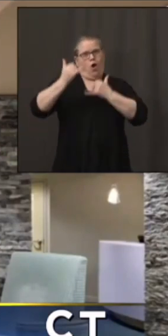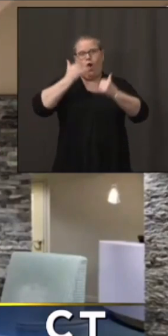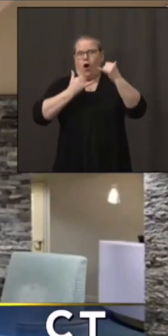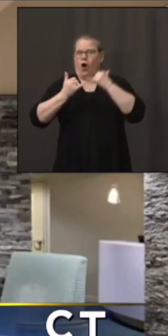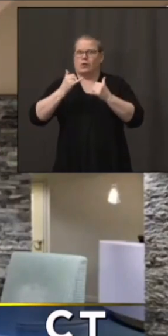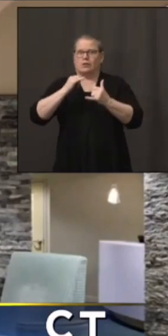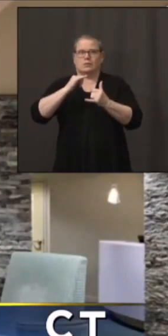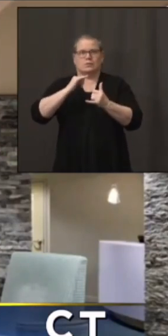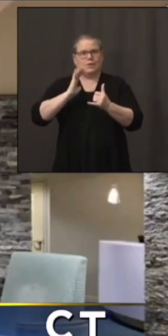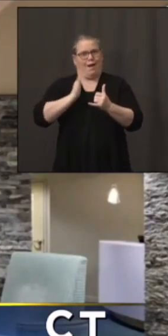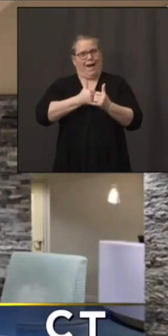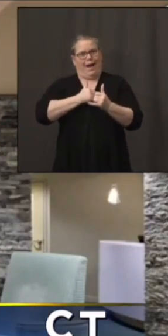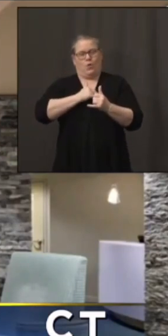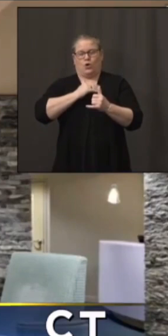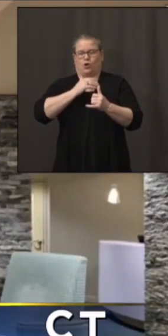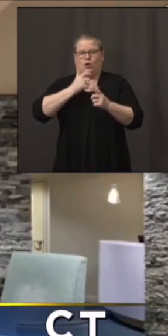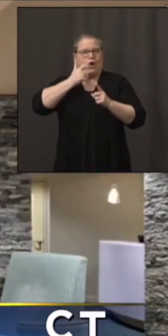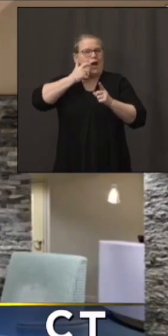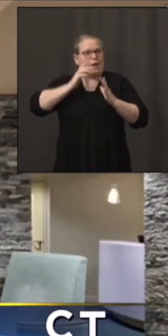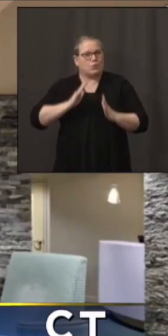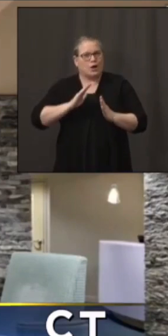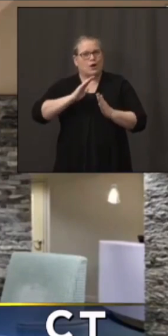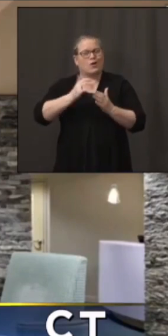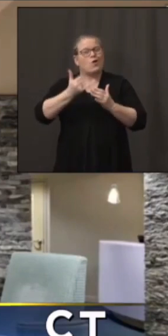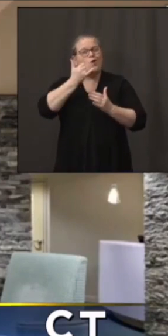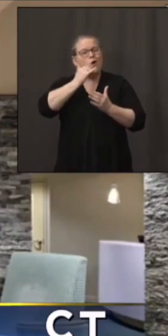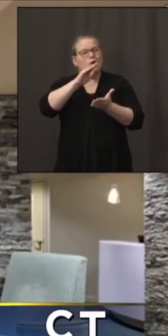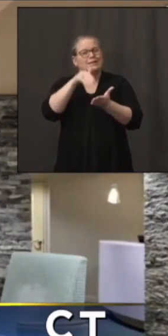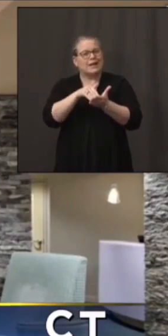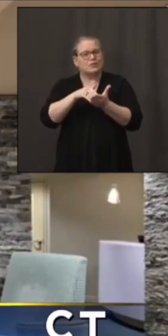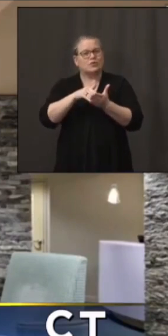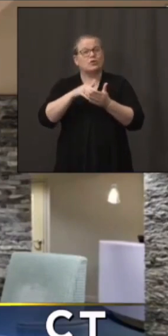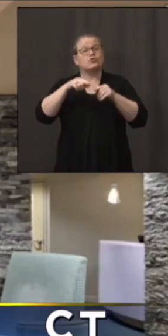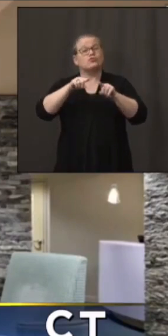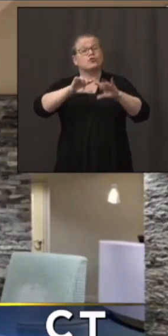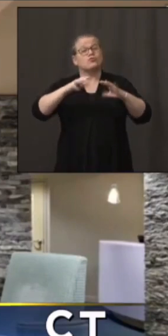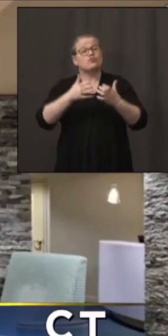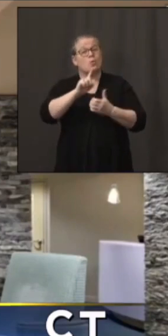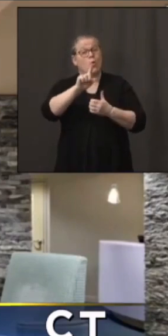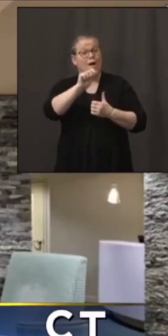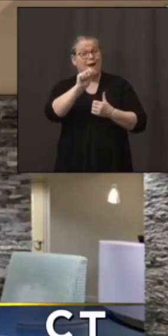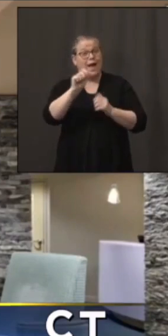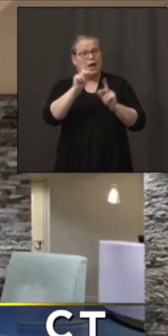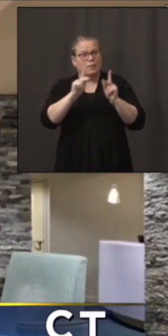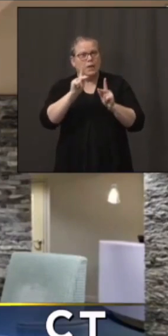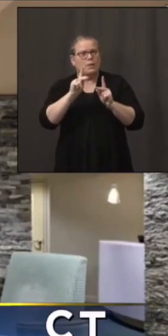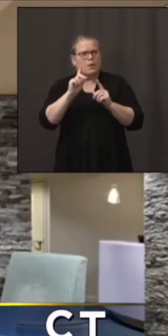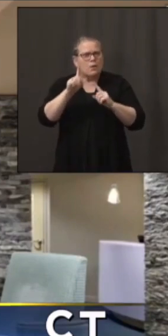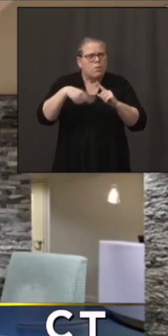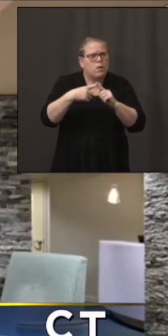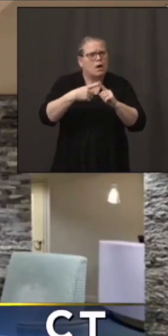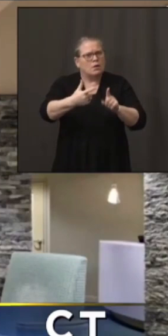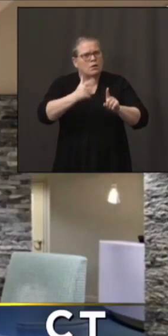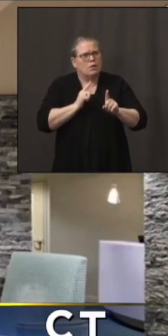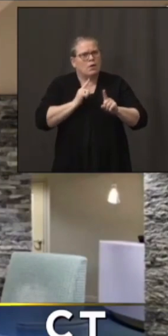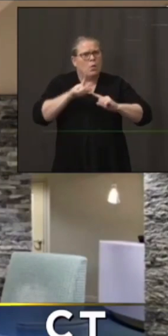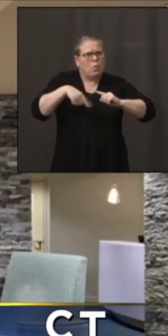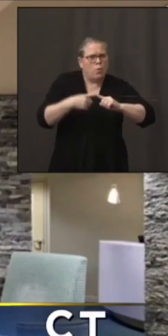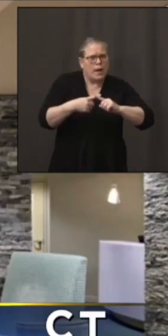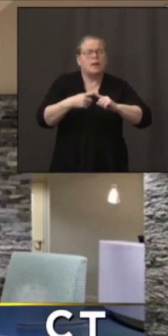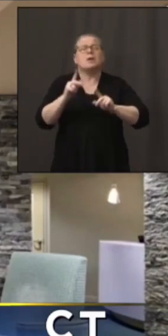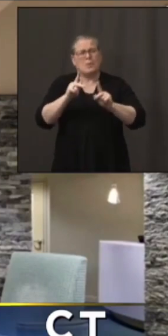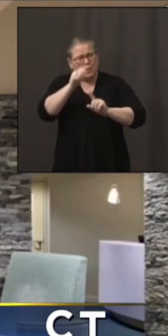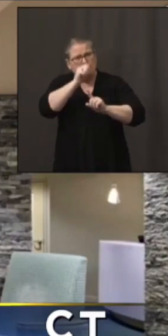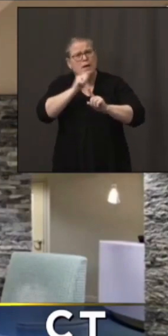1A, asking, when they're going to have an opportunity to get vaccinated. People have been patient, but I think we got to get the word out.